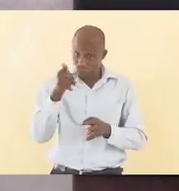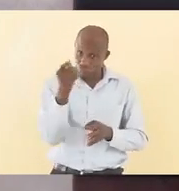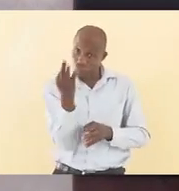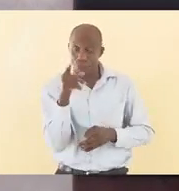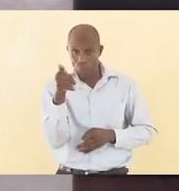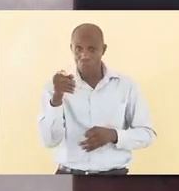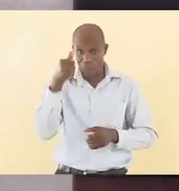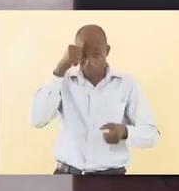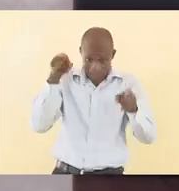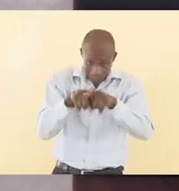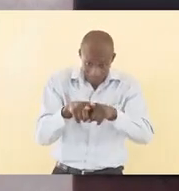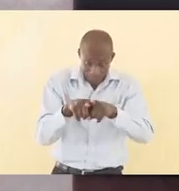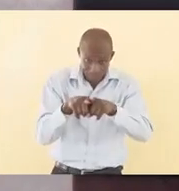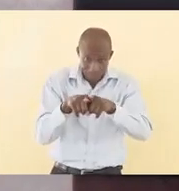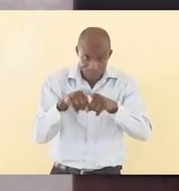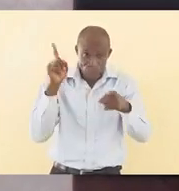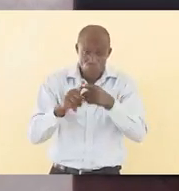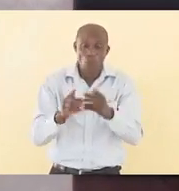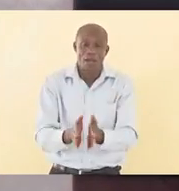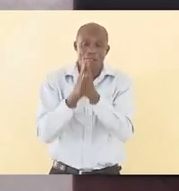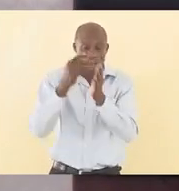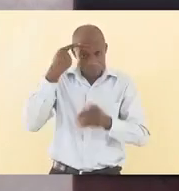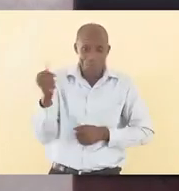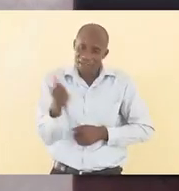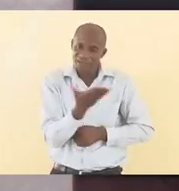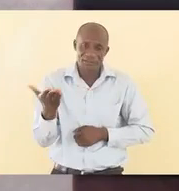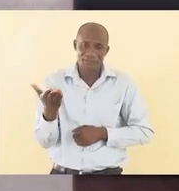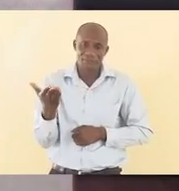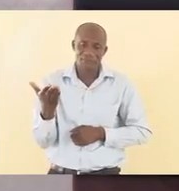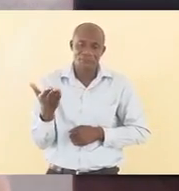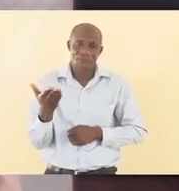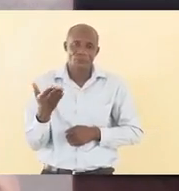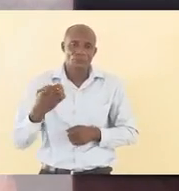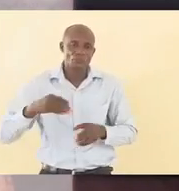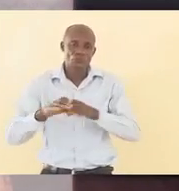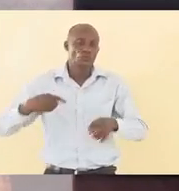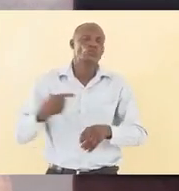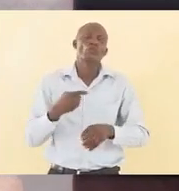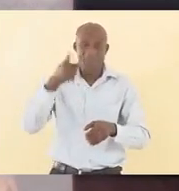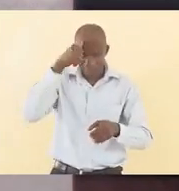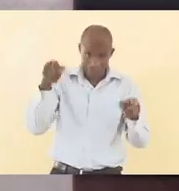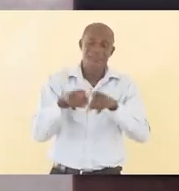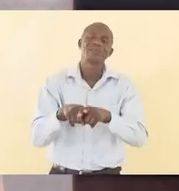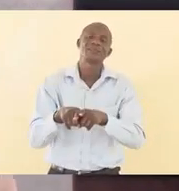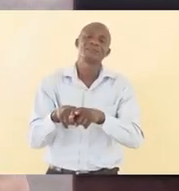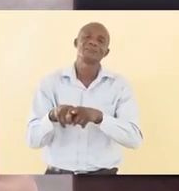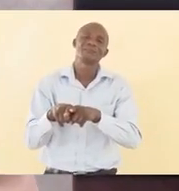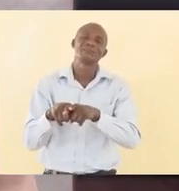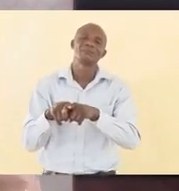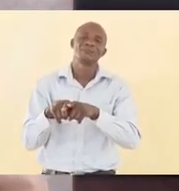of you agree, right, to ask for anything, are we often agreed? No.